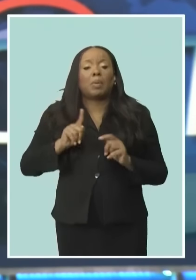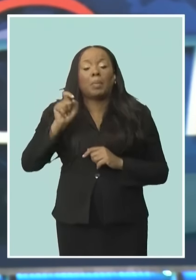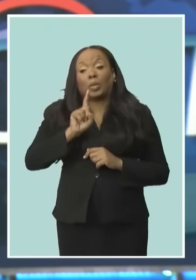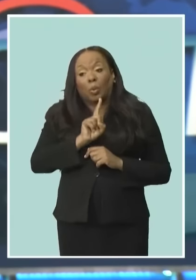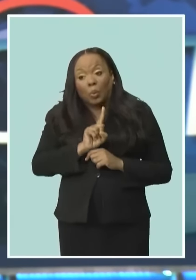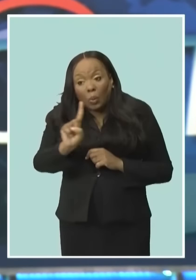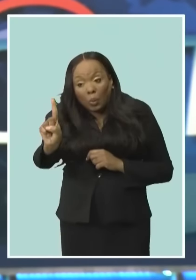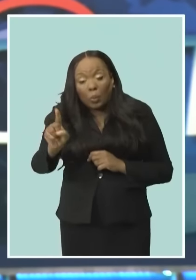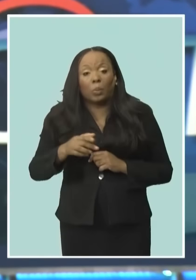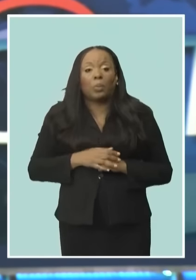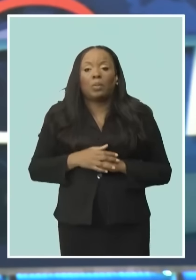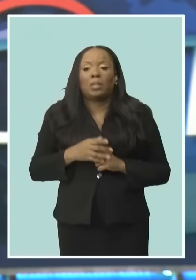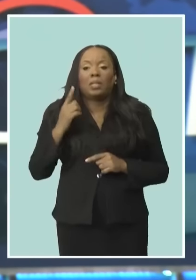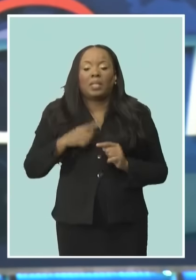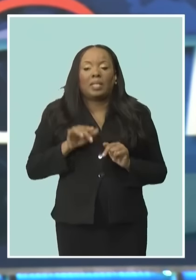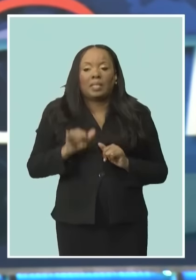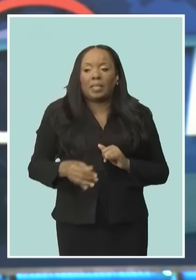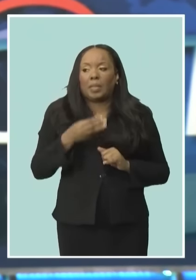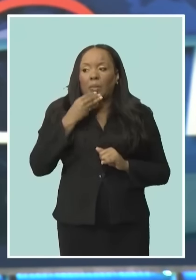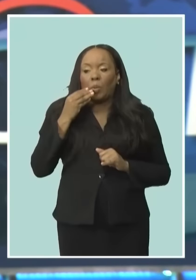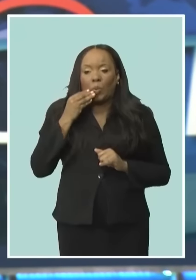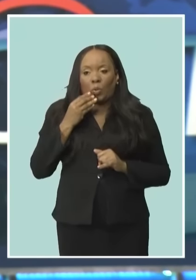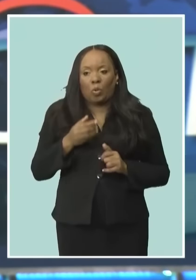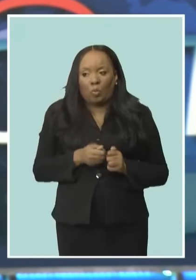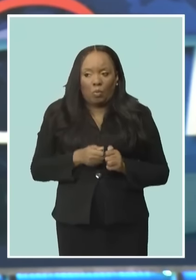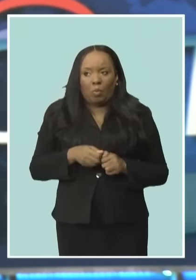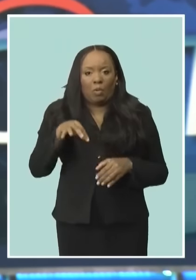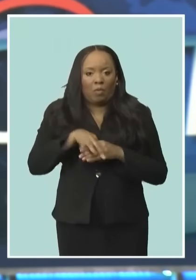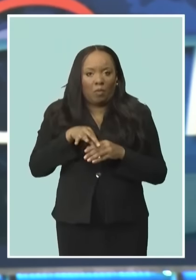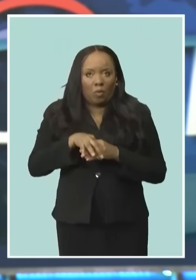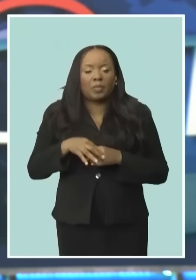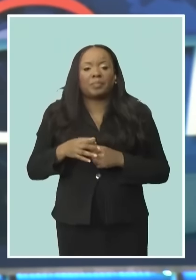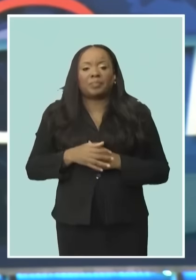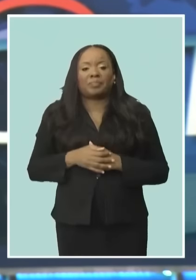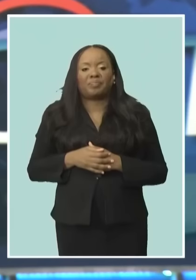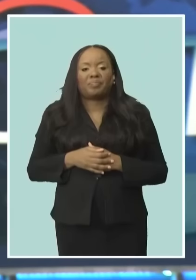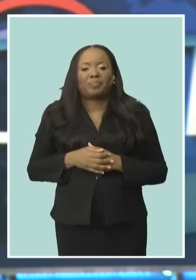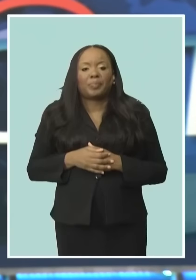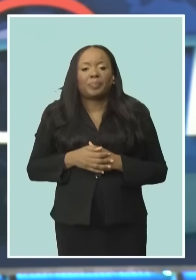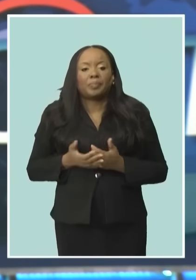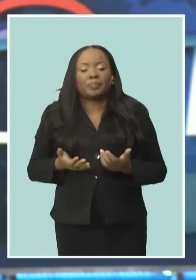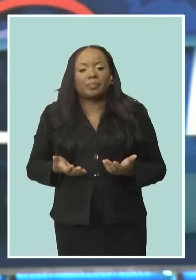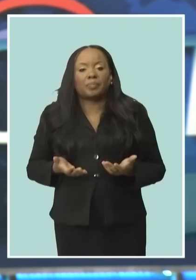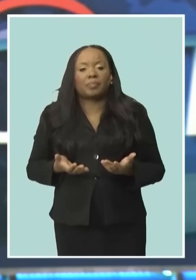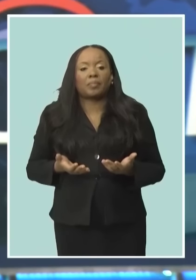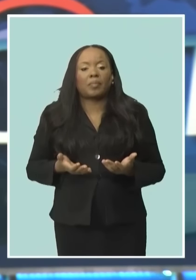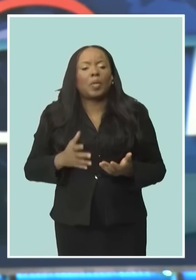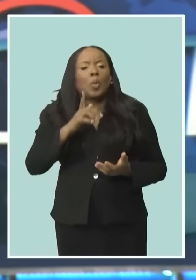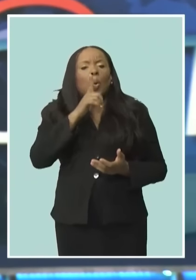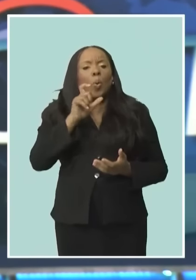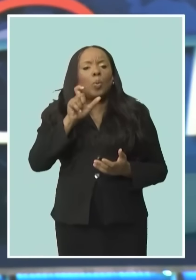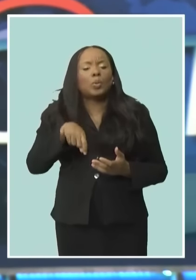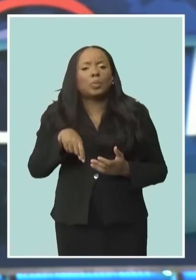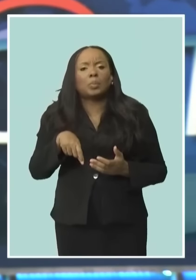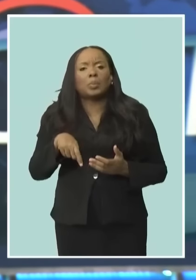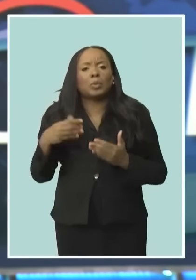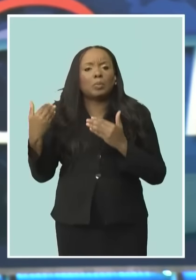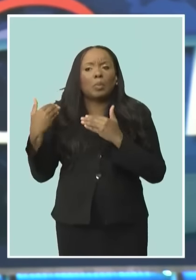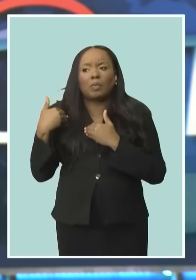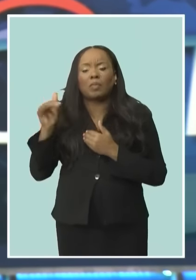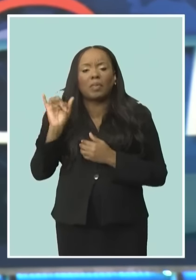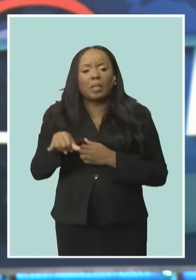vote in person at a designated polling station. Now, she stops short of saying who ought to drive this change, but